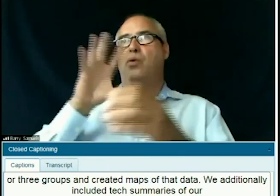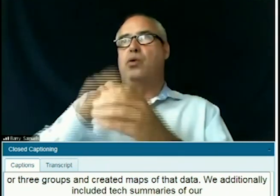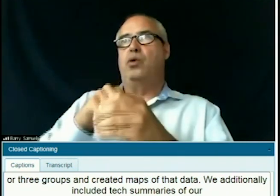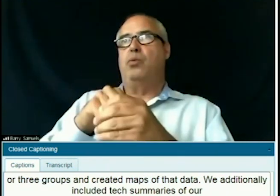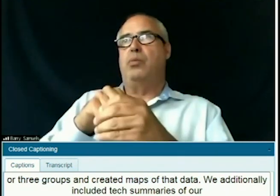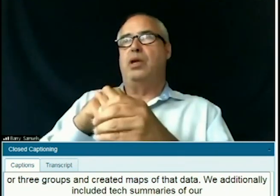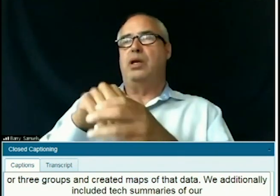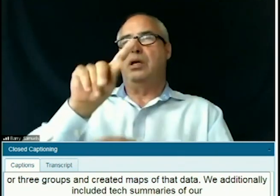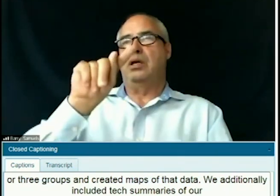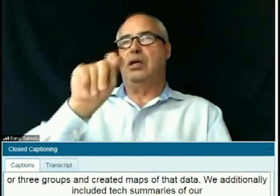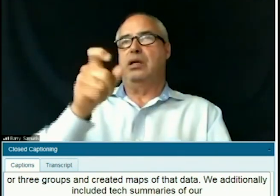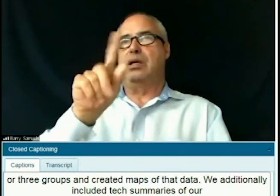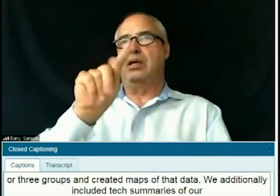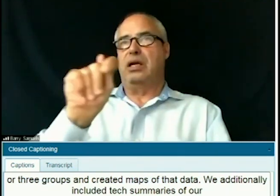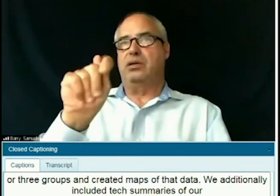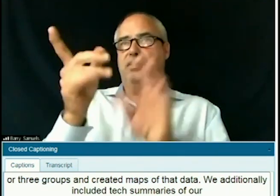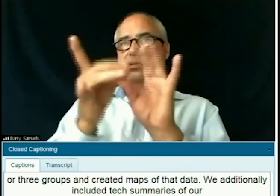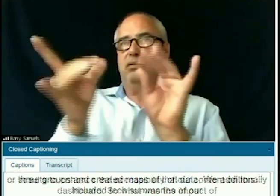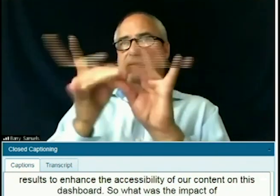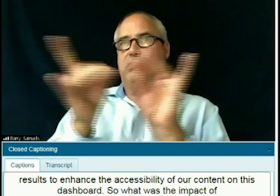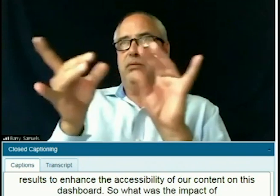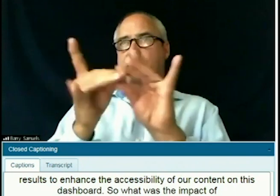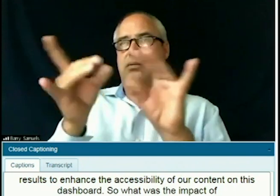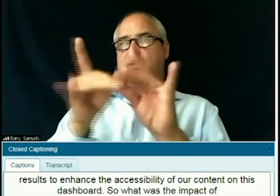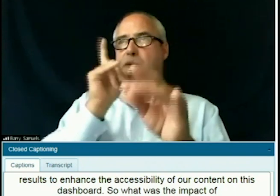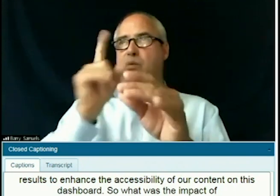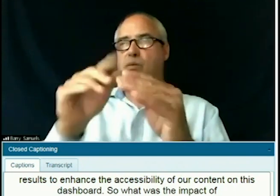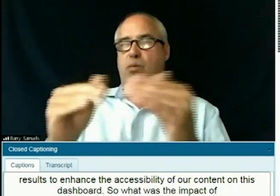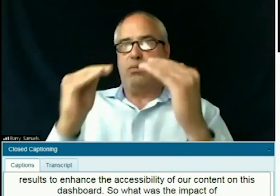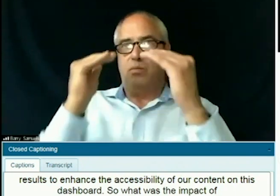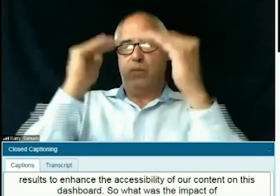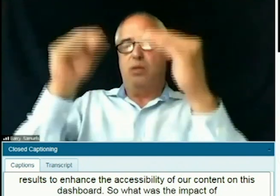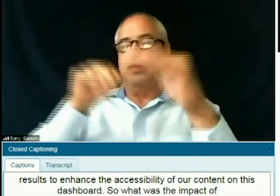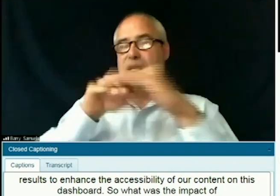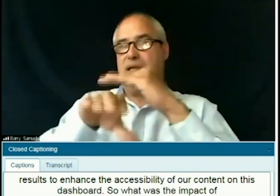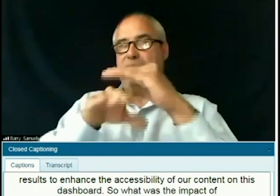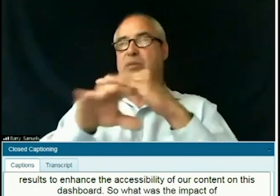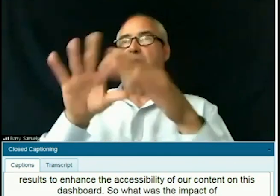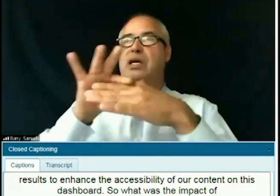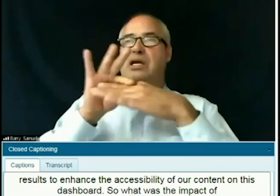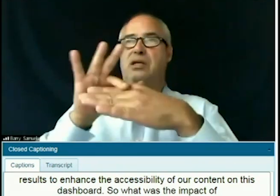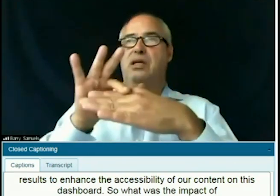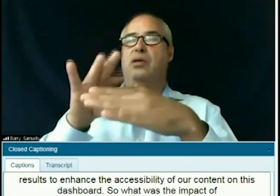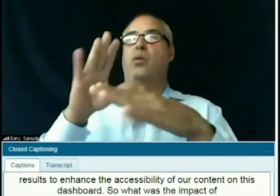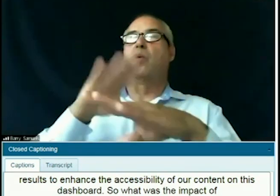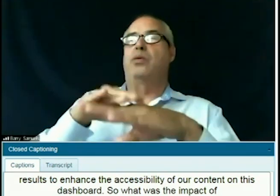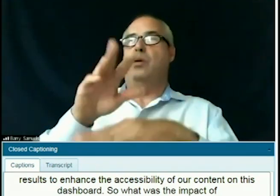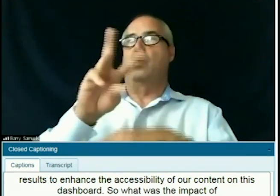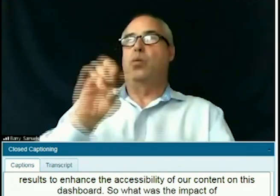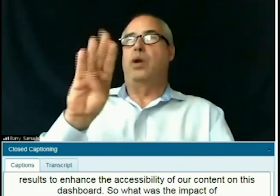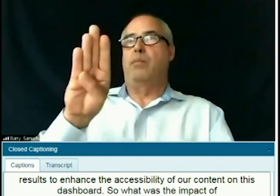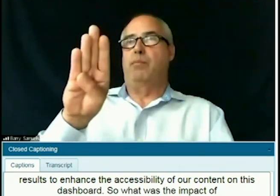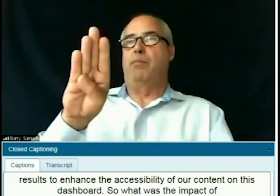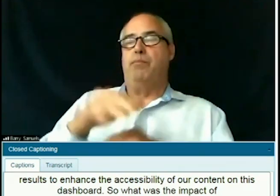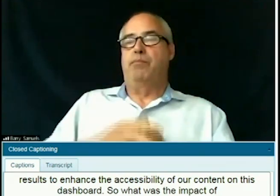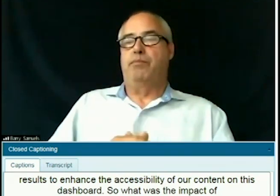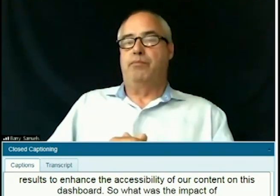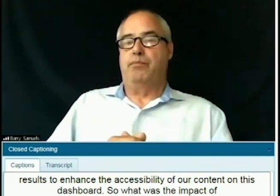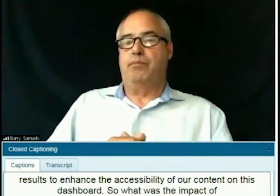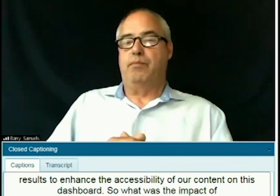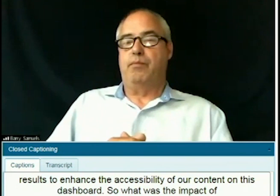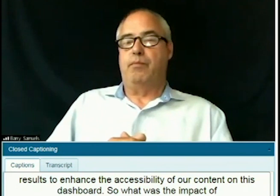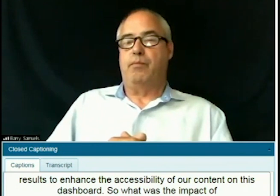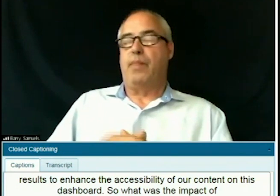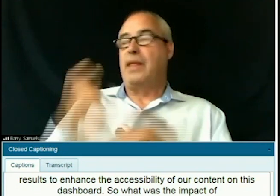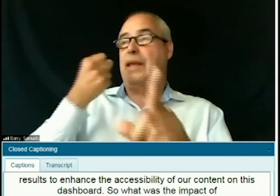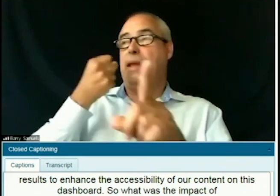of our results to enhance the accessibility of our content on this dashboard. So what was the impact